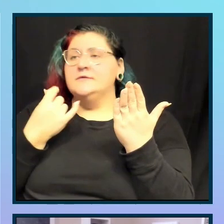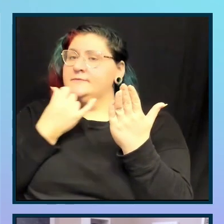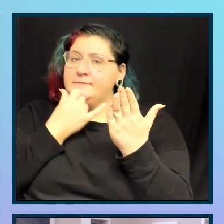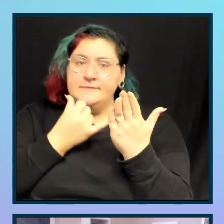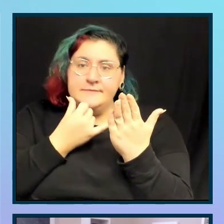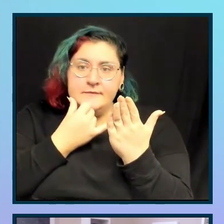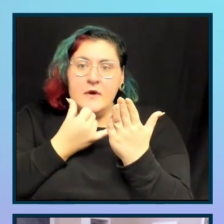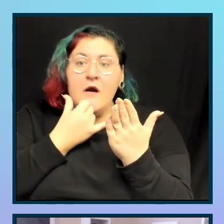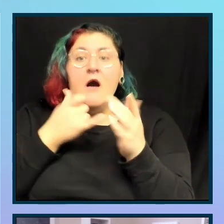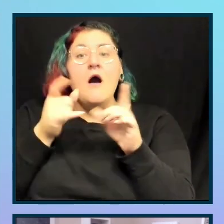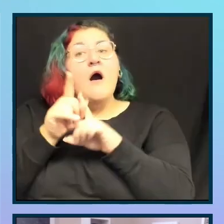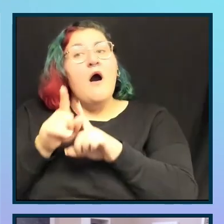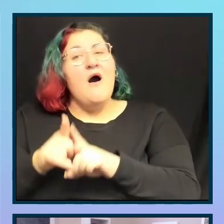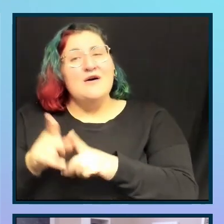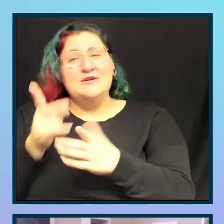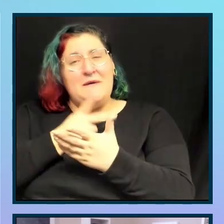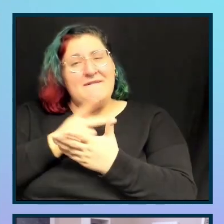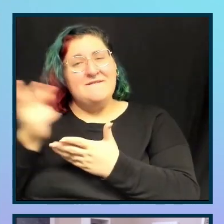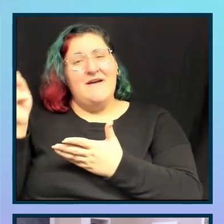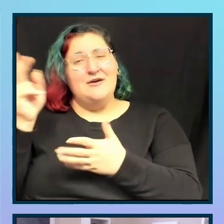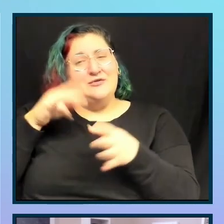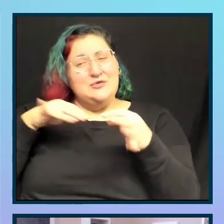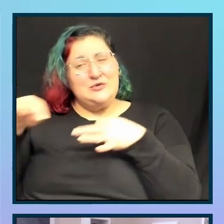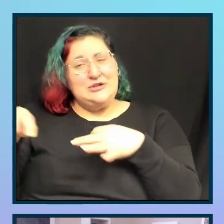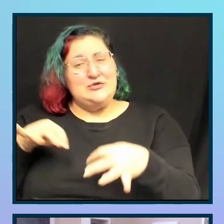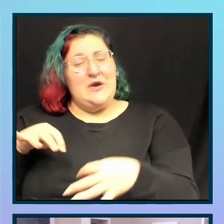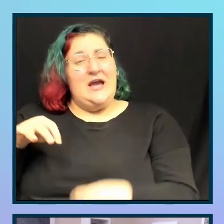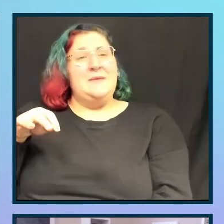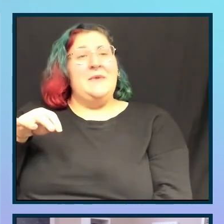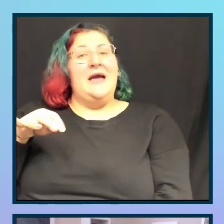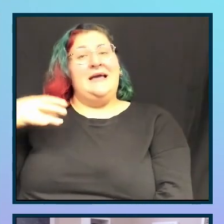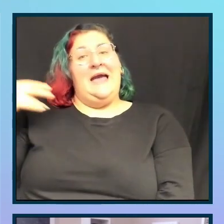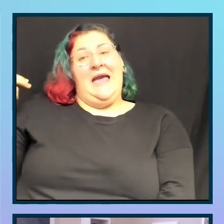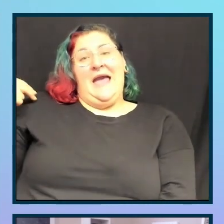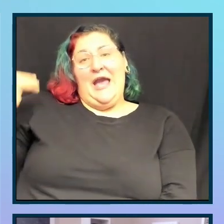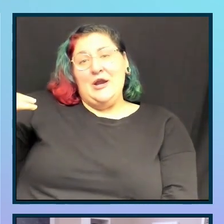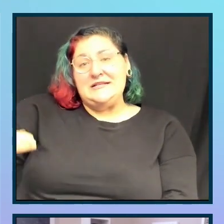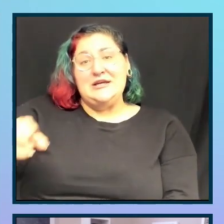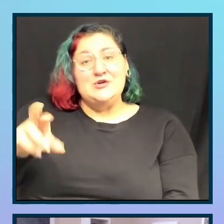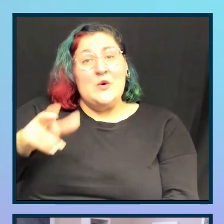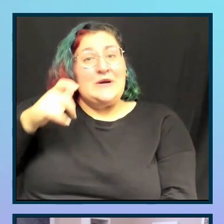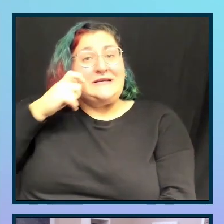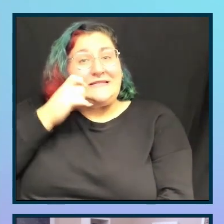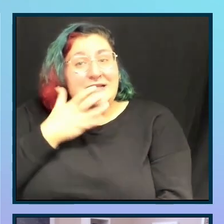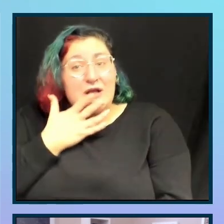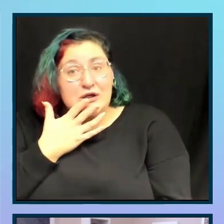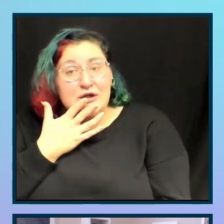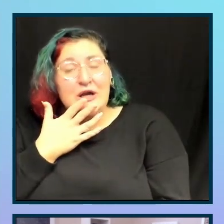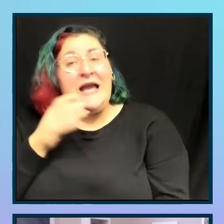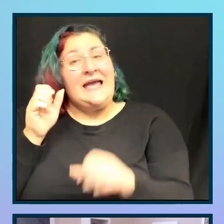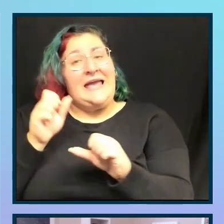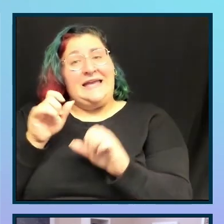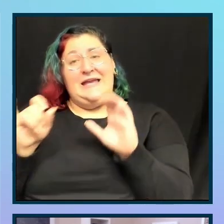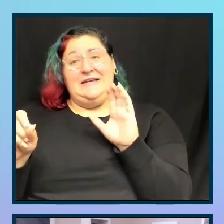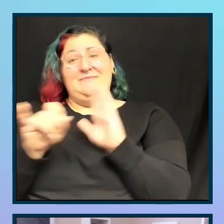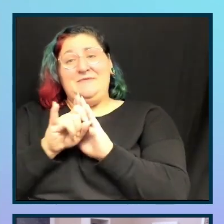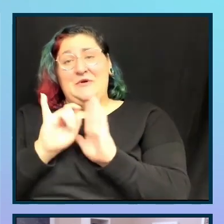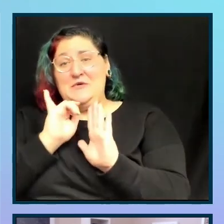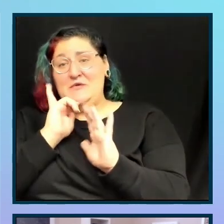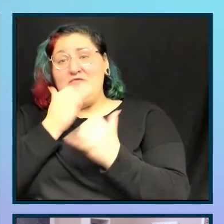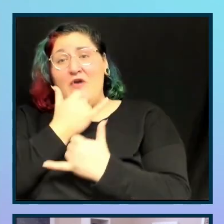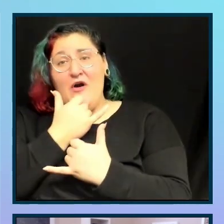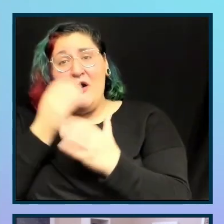ethnicities. Not only does it fail to describe ethnicities correctly, it can even misidentify some people of differing